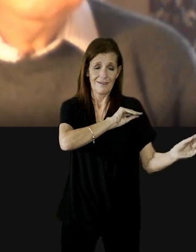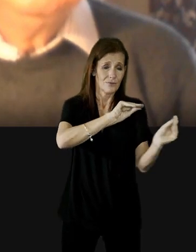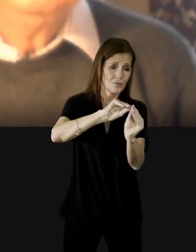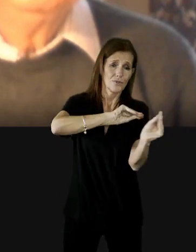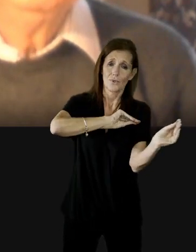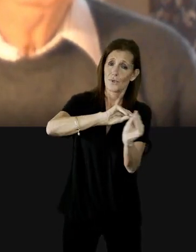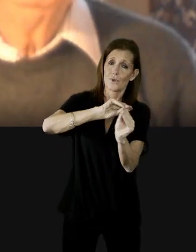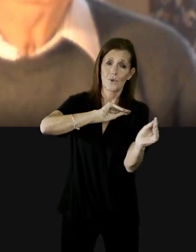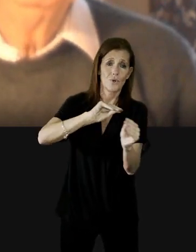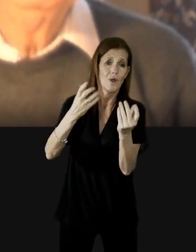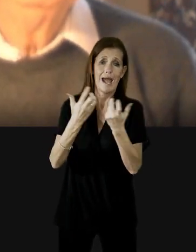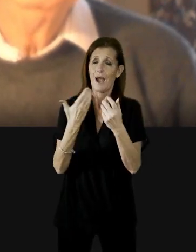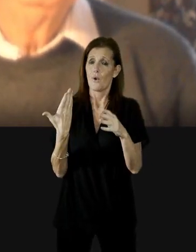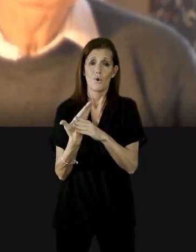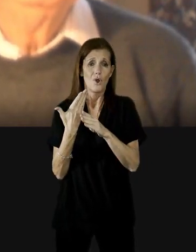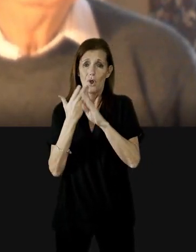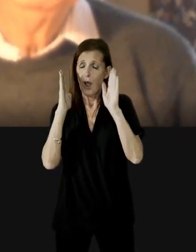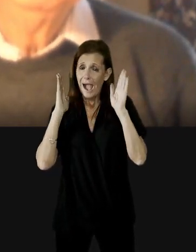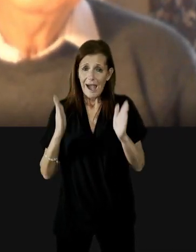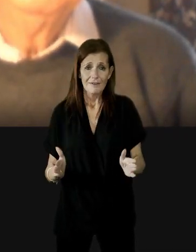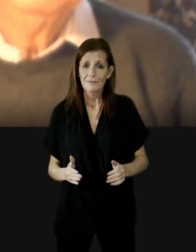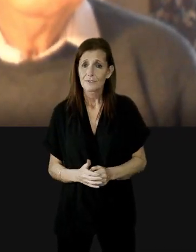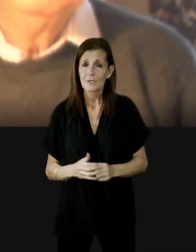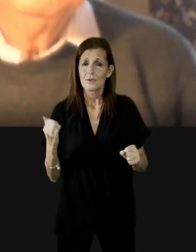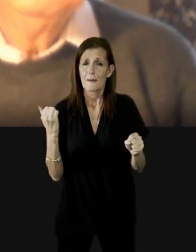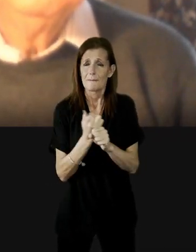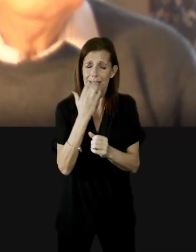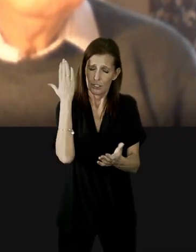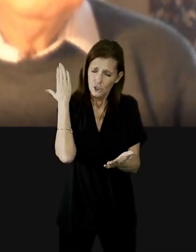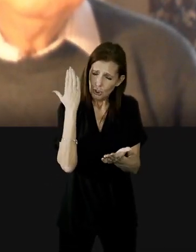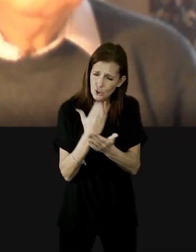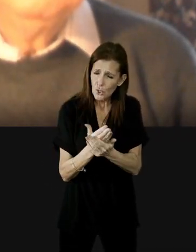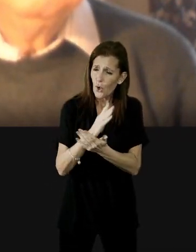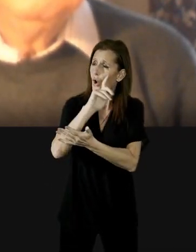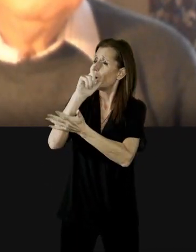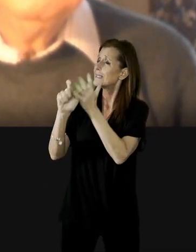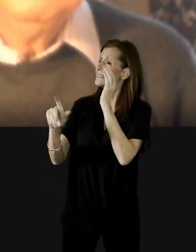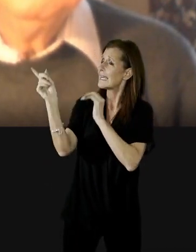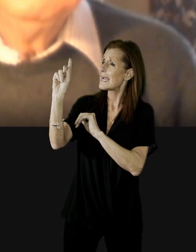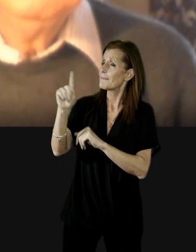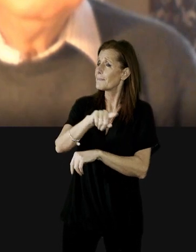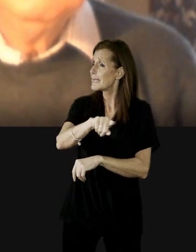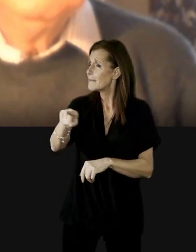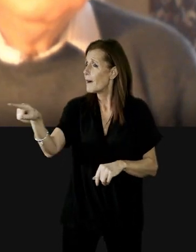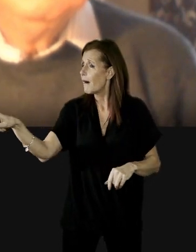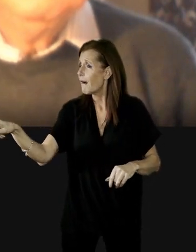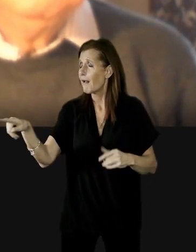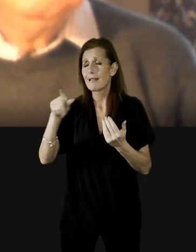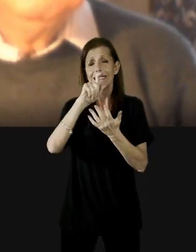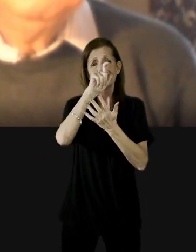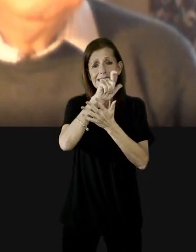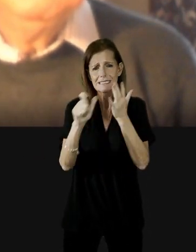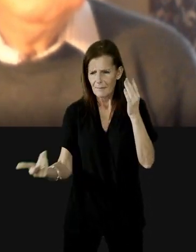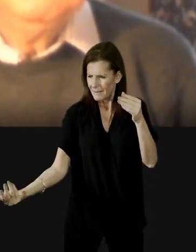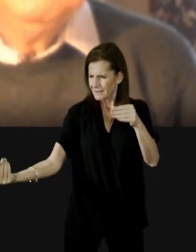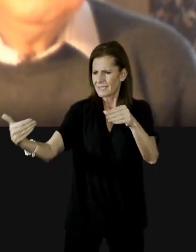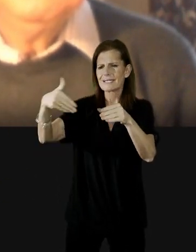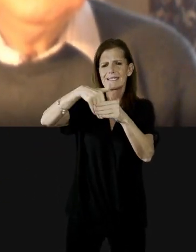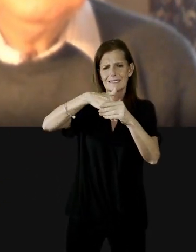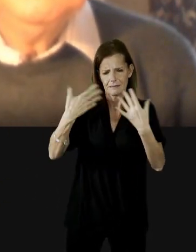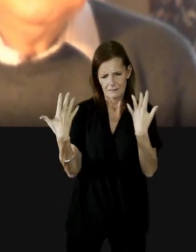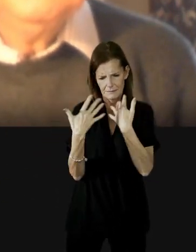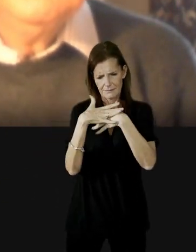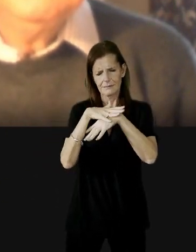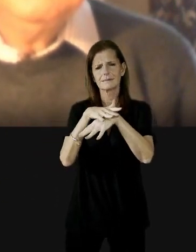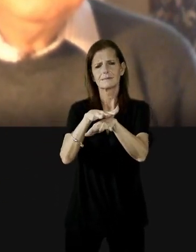be trained in new ways of working, and just making sure that disabled people and disability is part